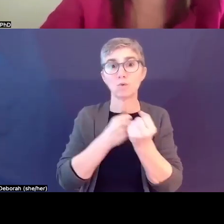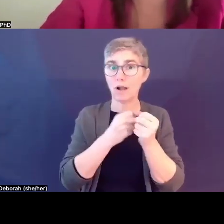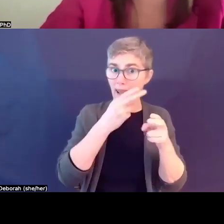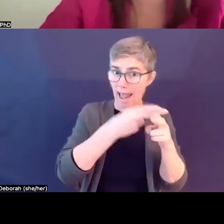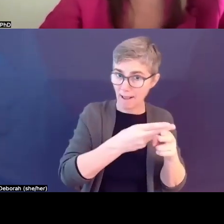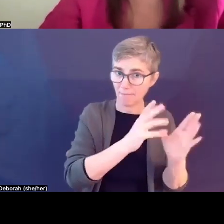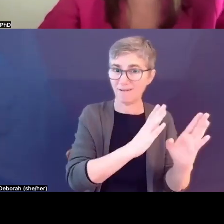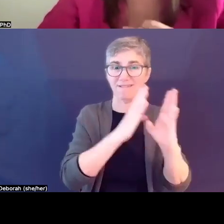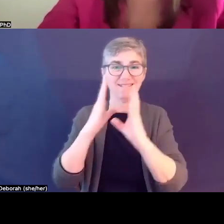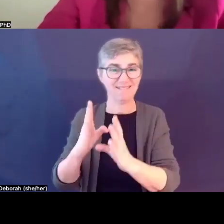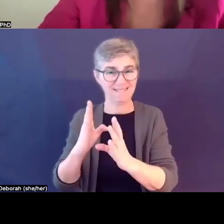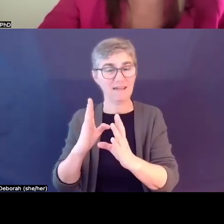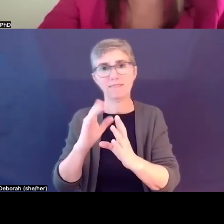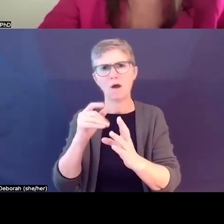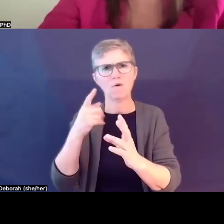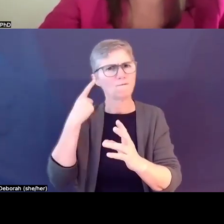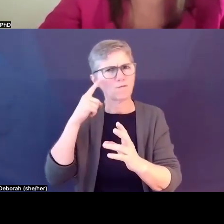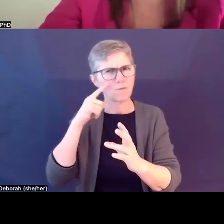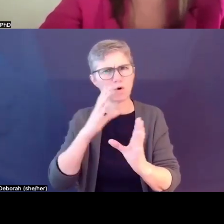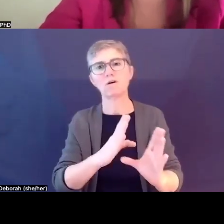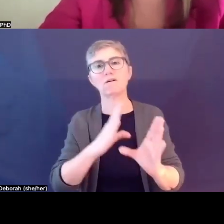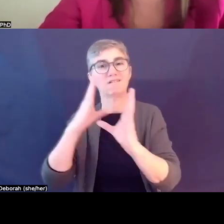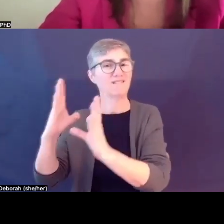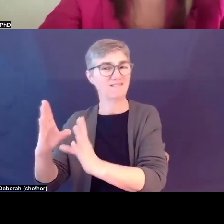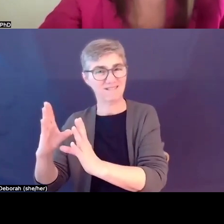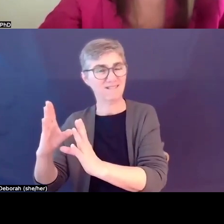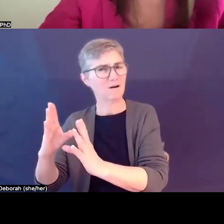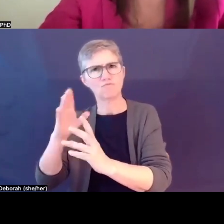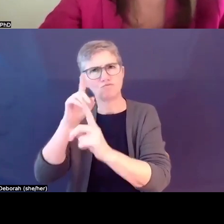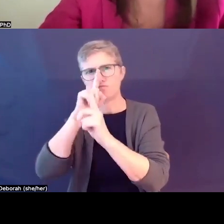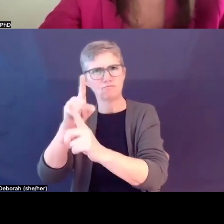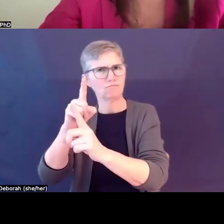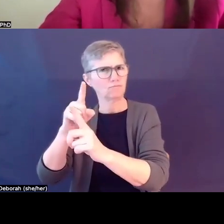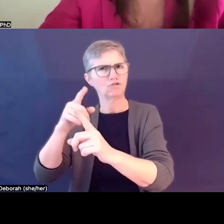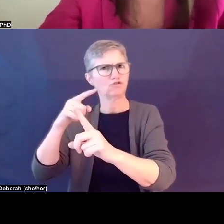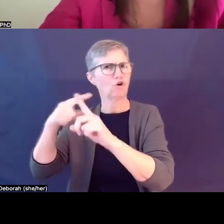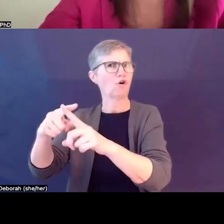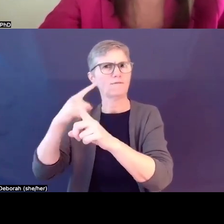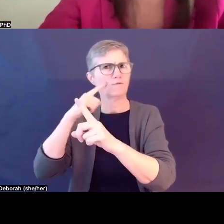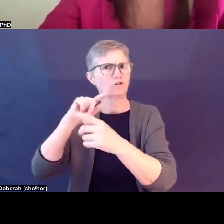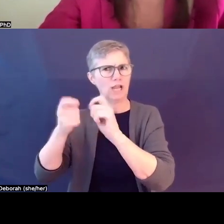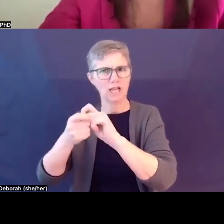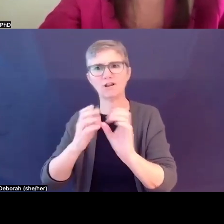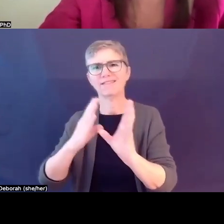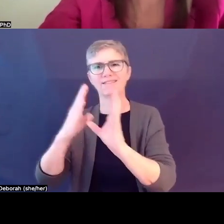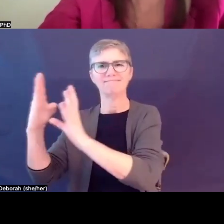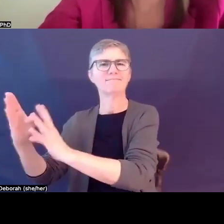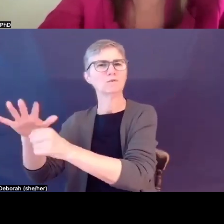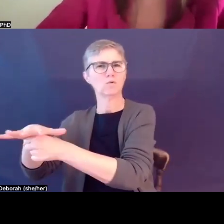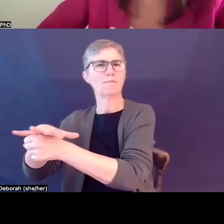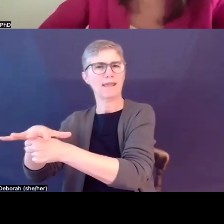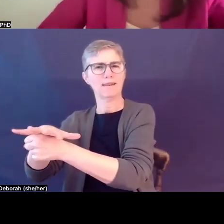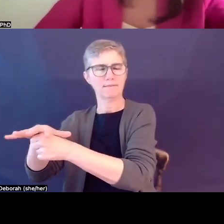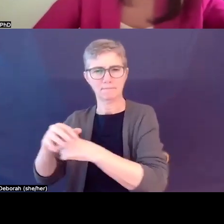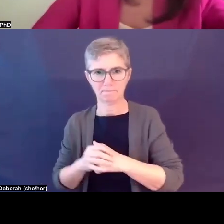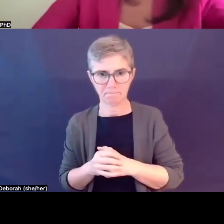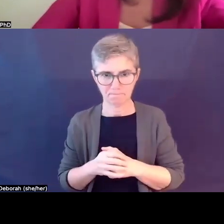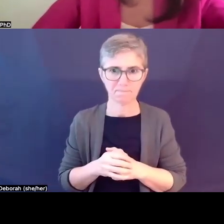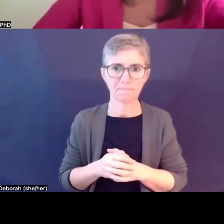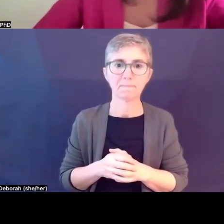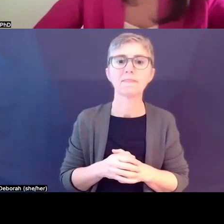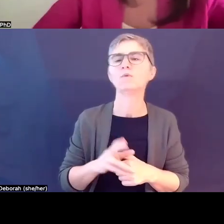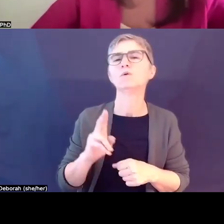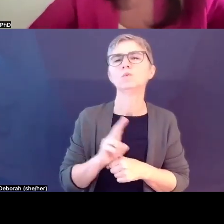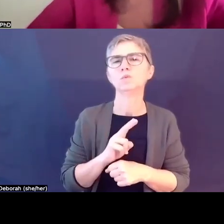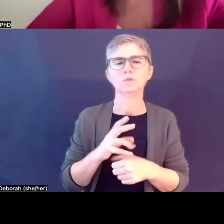each support is intended for, the primary target for change, and the domain connected to the change target. Now, we use the Consolidated